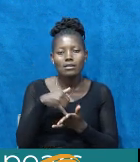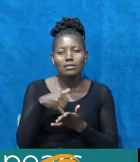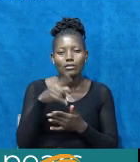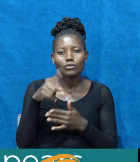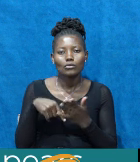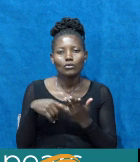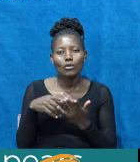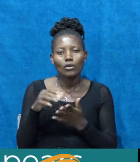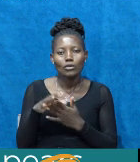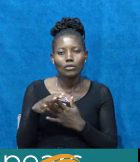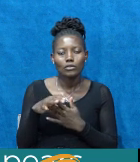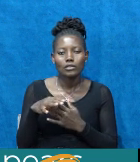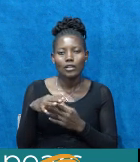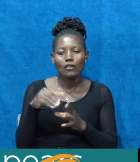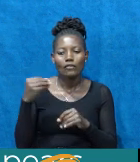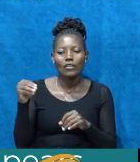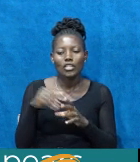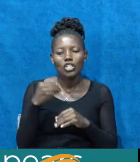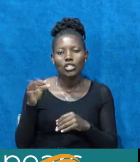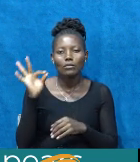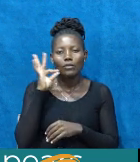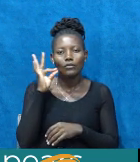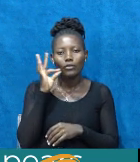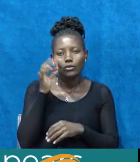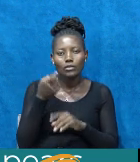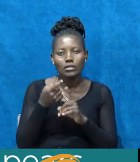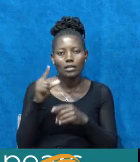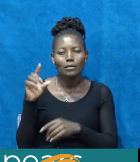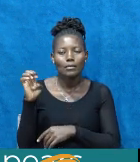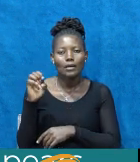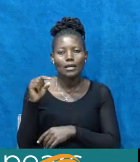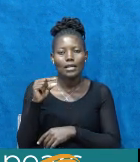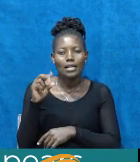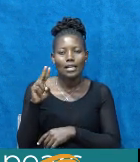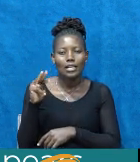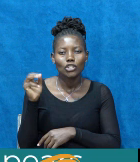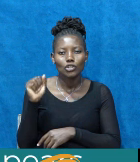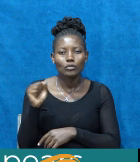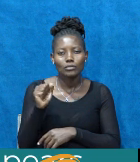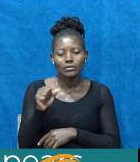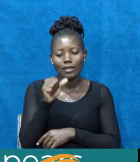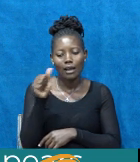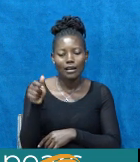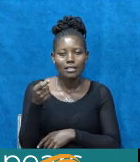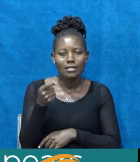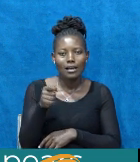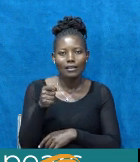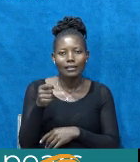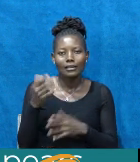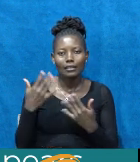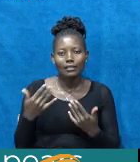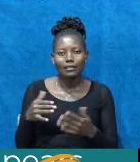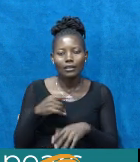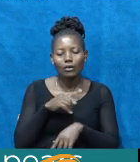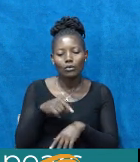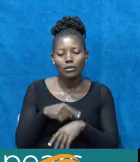So food sources of fiber will include whole grains, your vegetables, your fruits, and your legumes. Also, when it